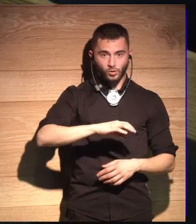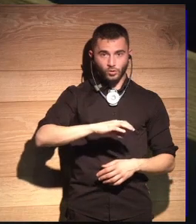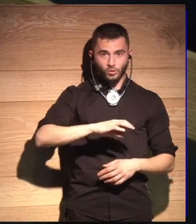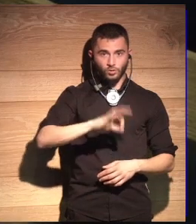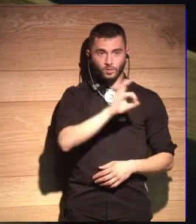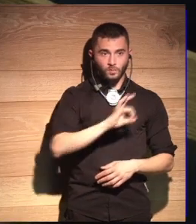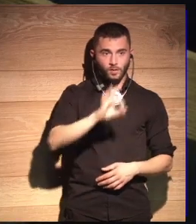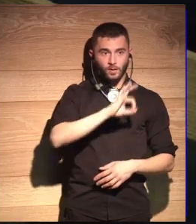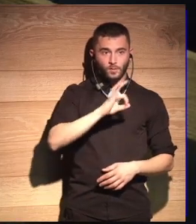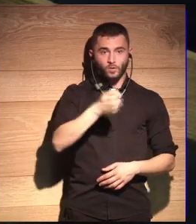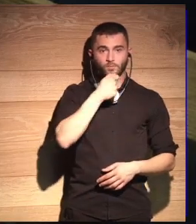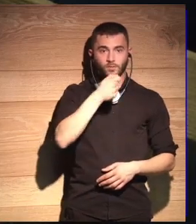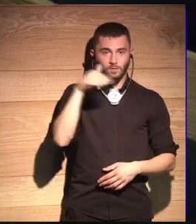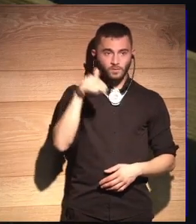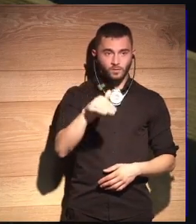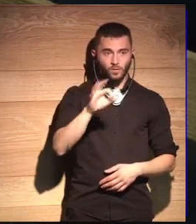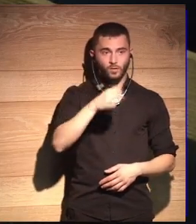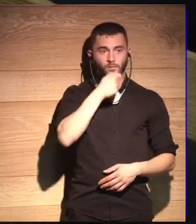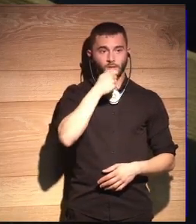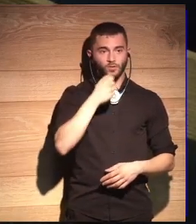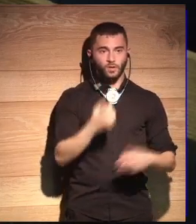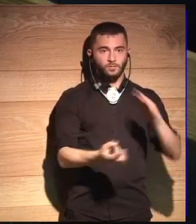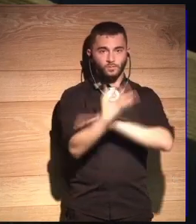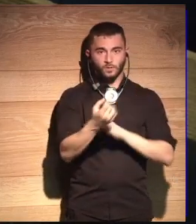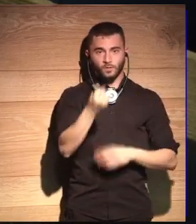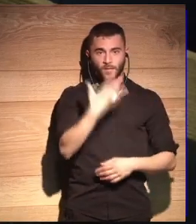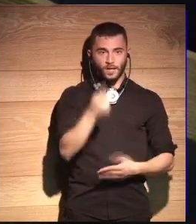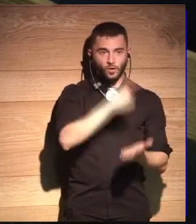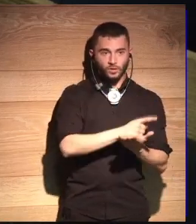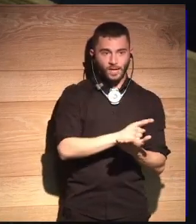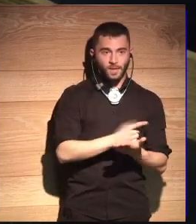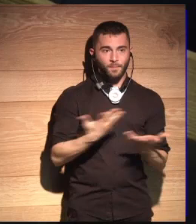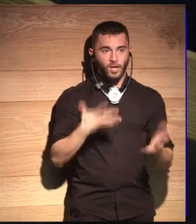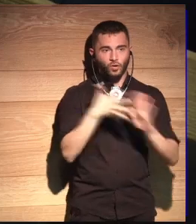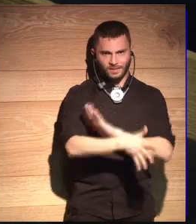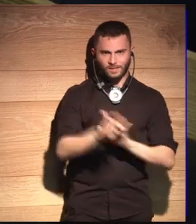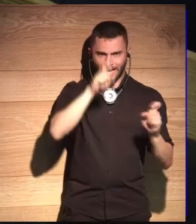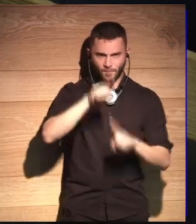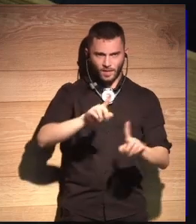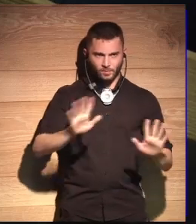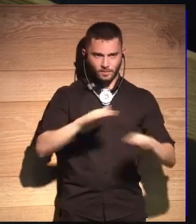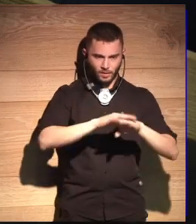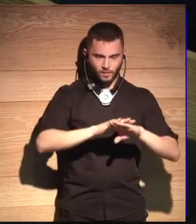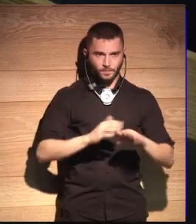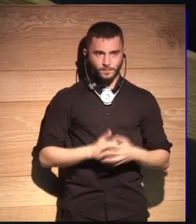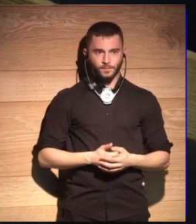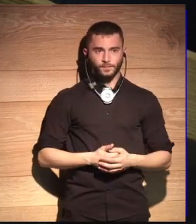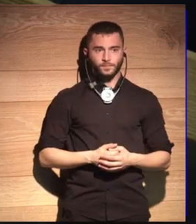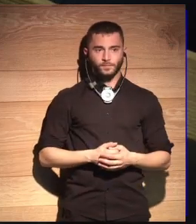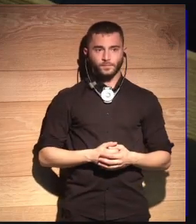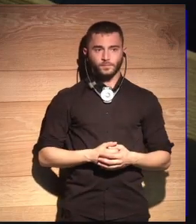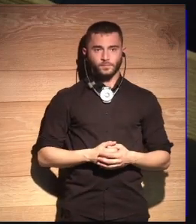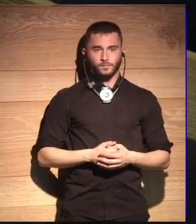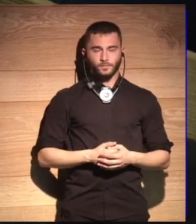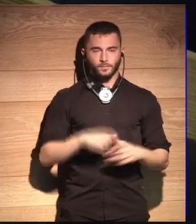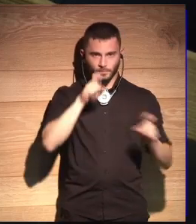that in Spain with Podemos, with the collapse of the PSOE, and then the re-emergence. And my